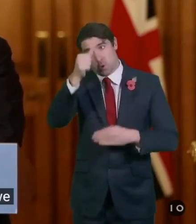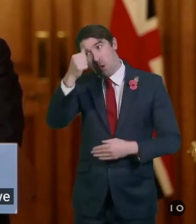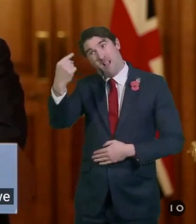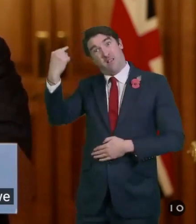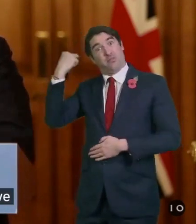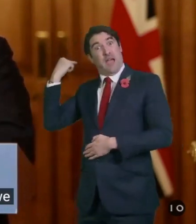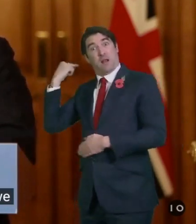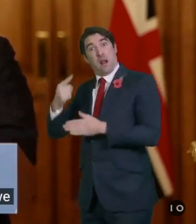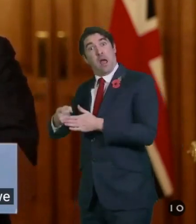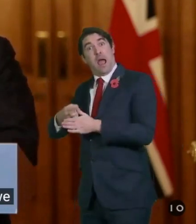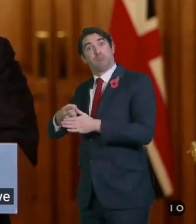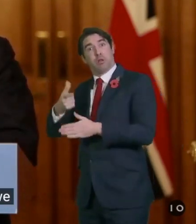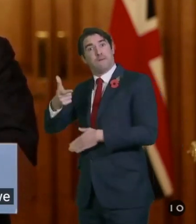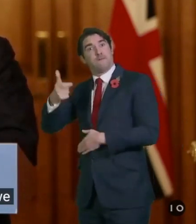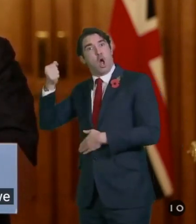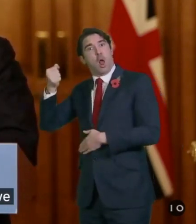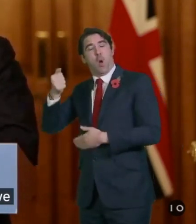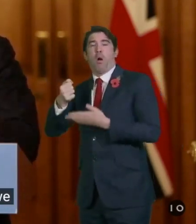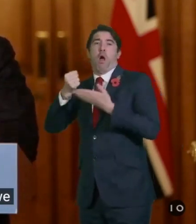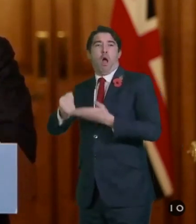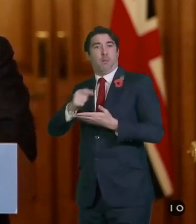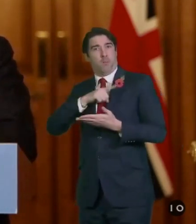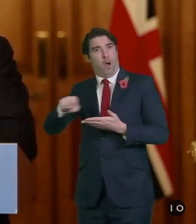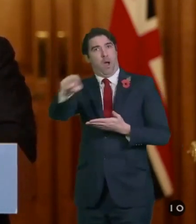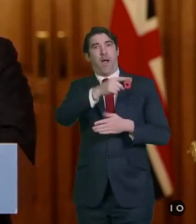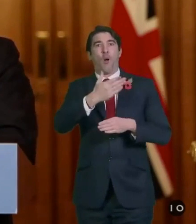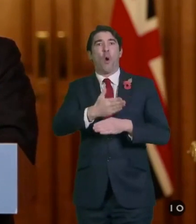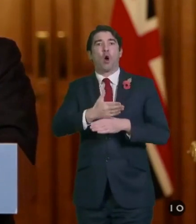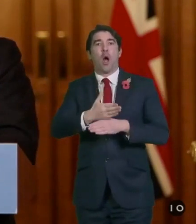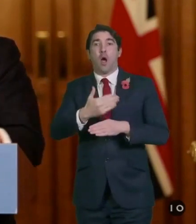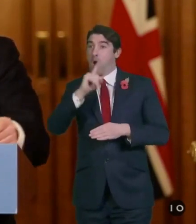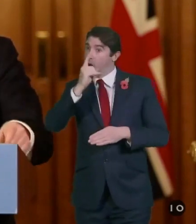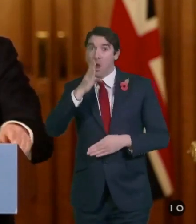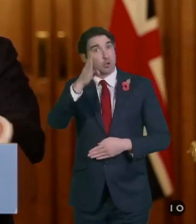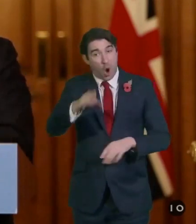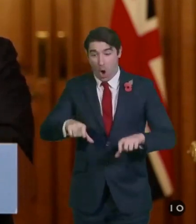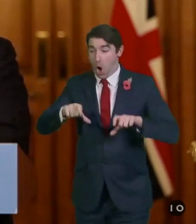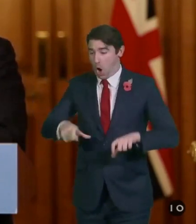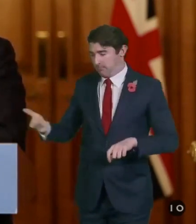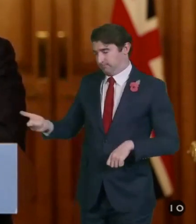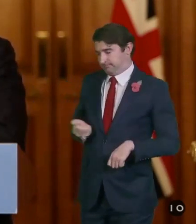critical time. We will not end it. We will extend furlough